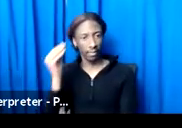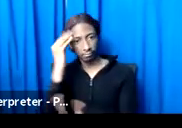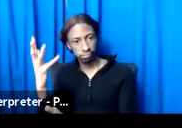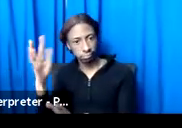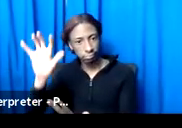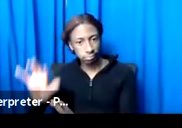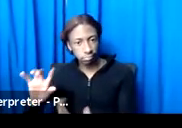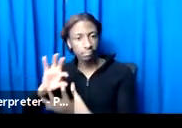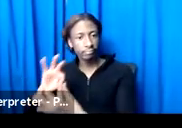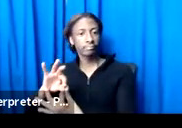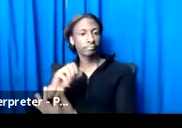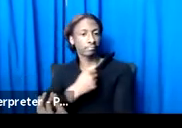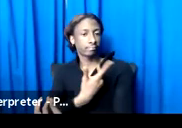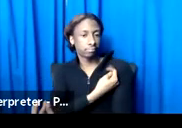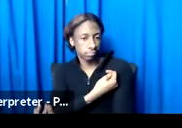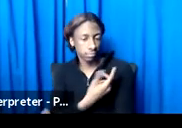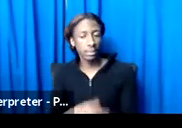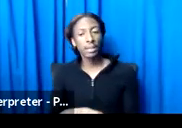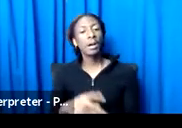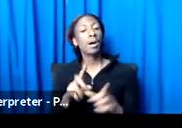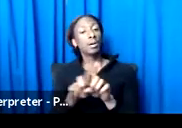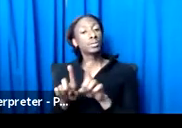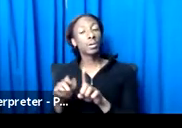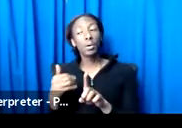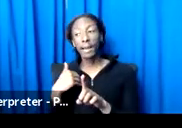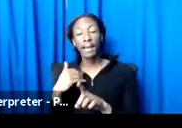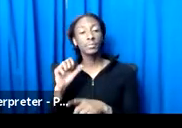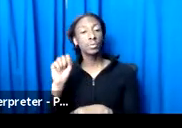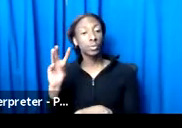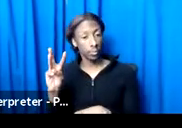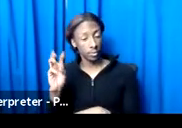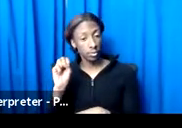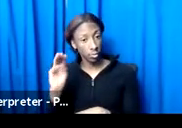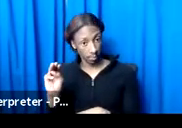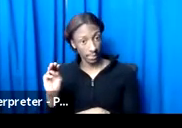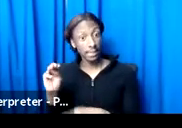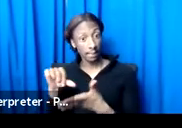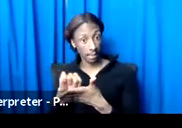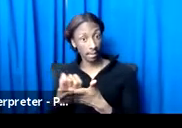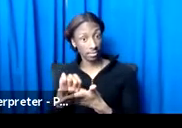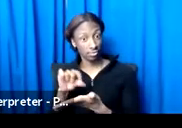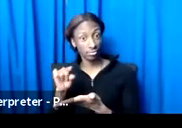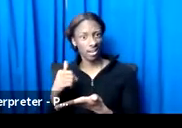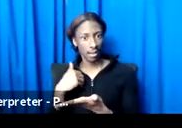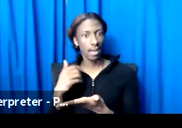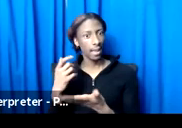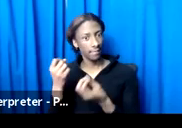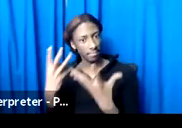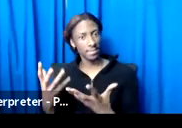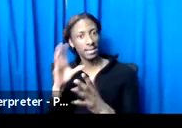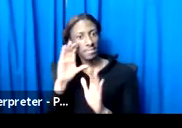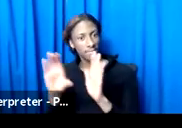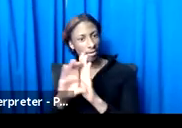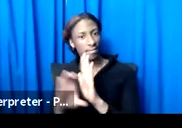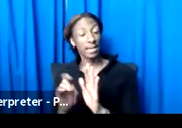about COVID-19 vaccines. We also have a social media page that has lots more social media graphics if you want to